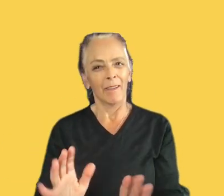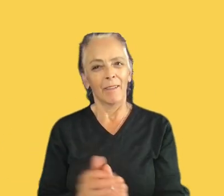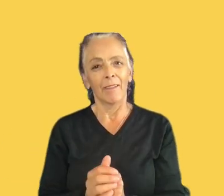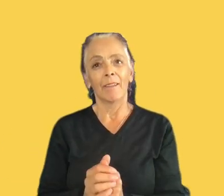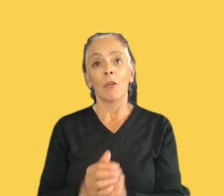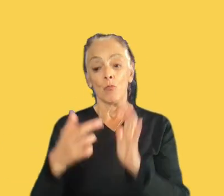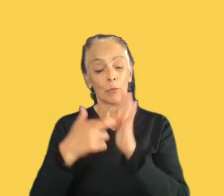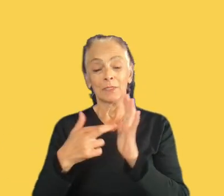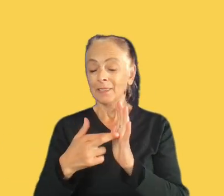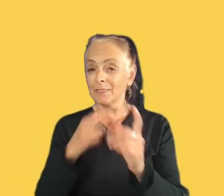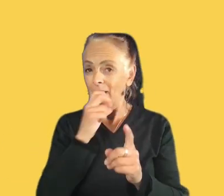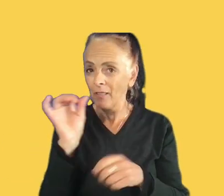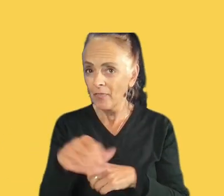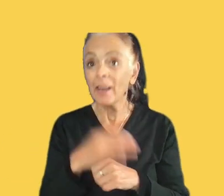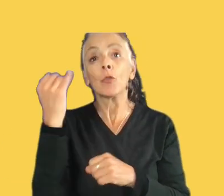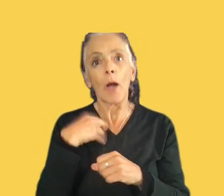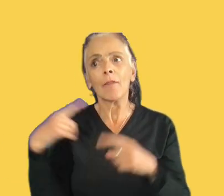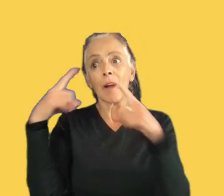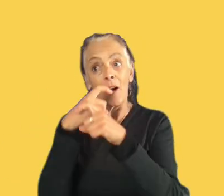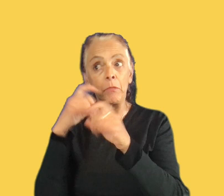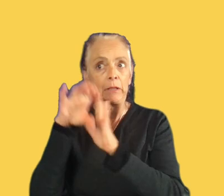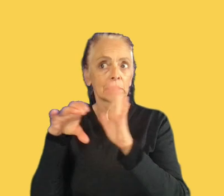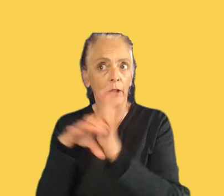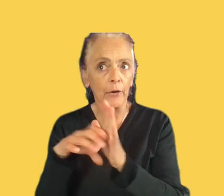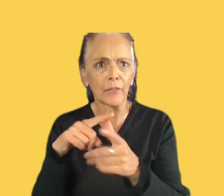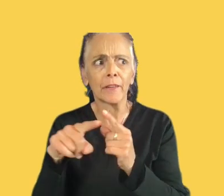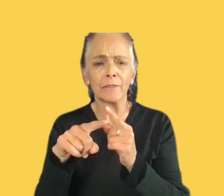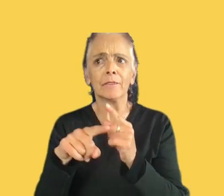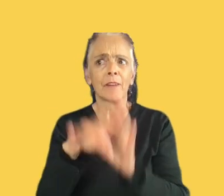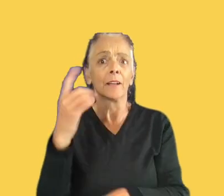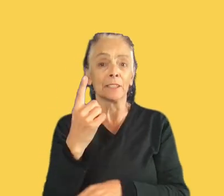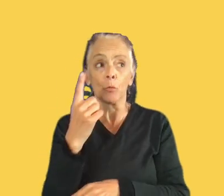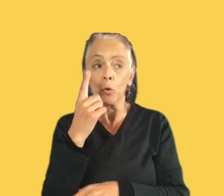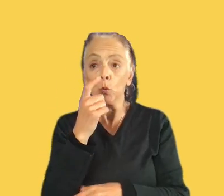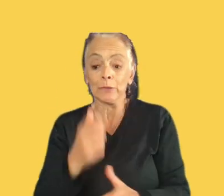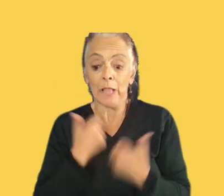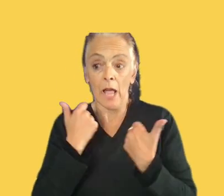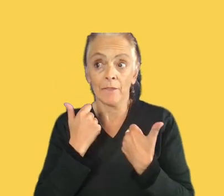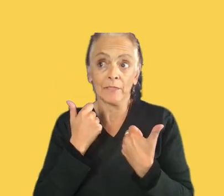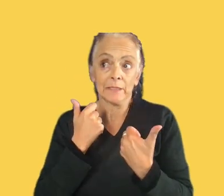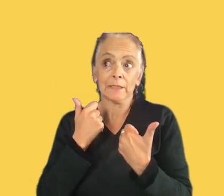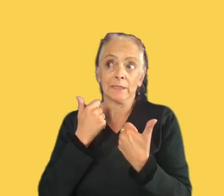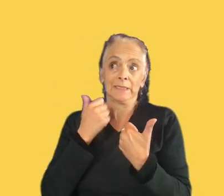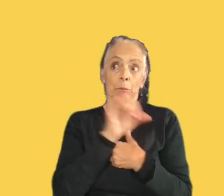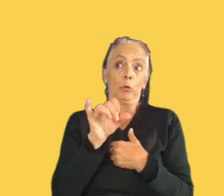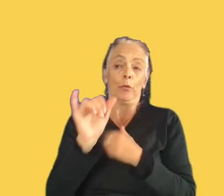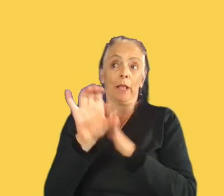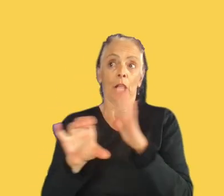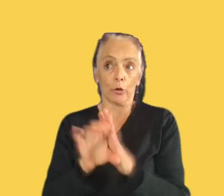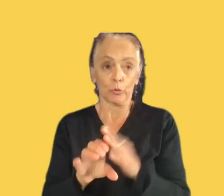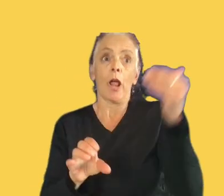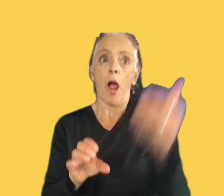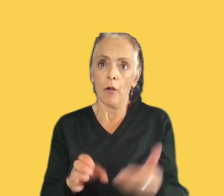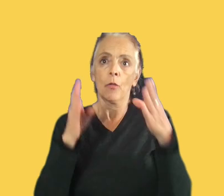do have such a complex character, then try your best to find someone whose reality is as close to that character as possible and hire them as